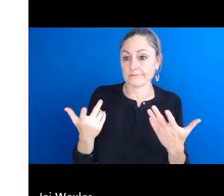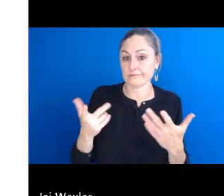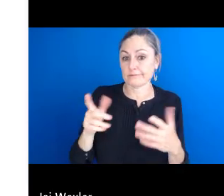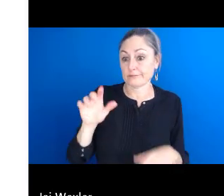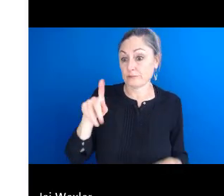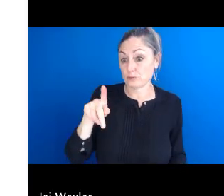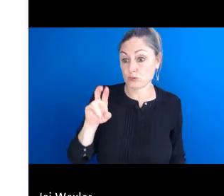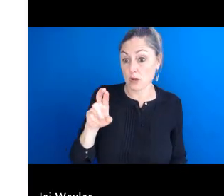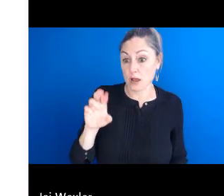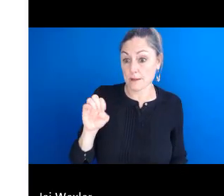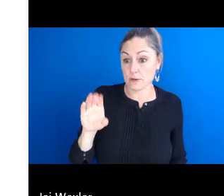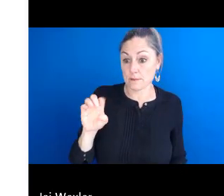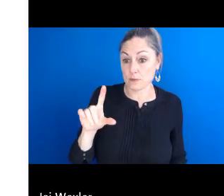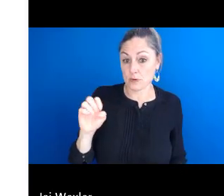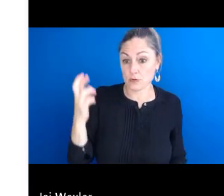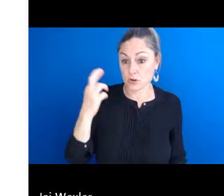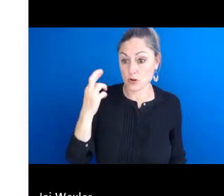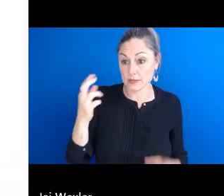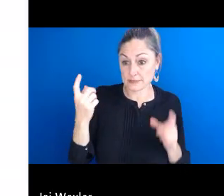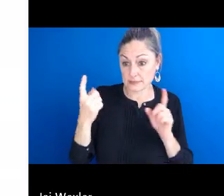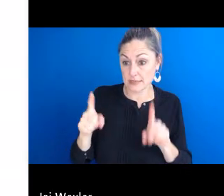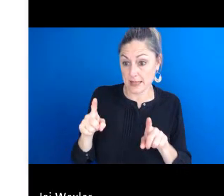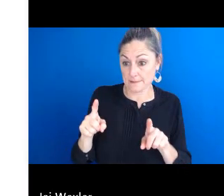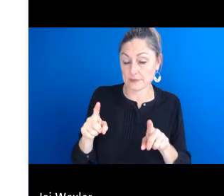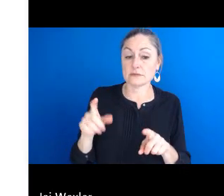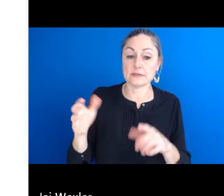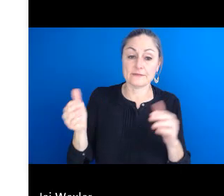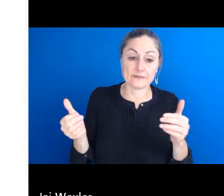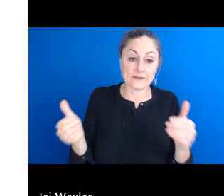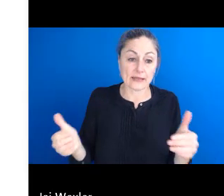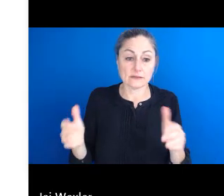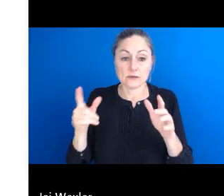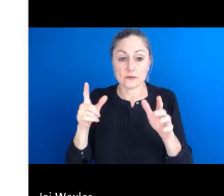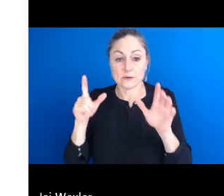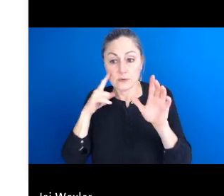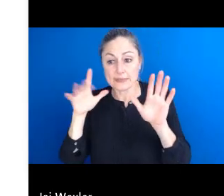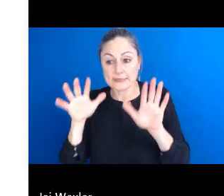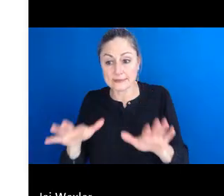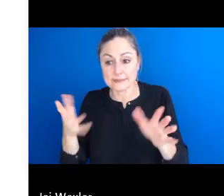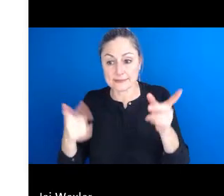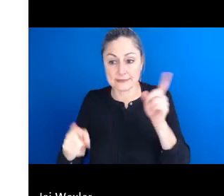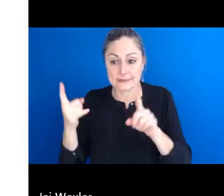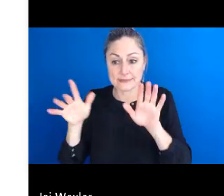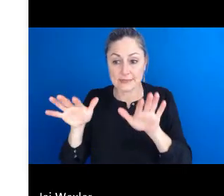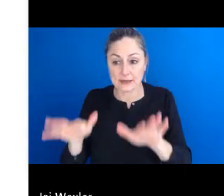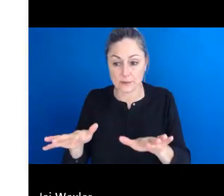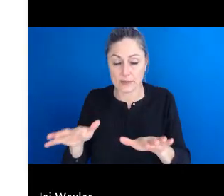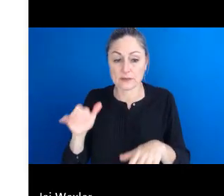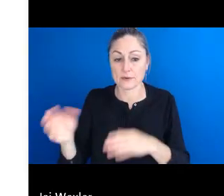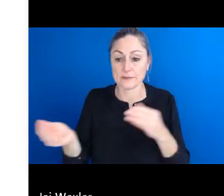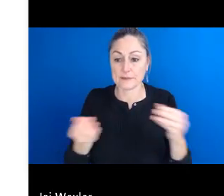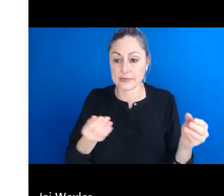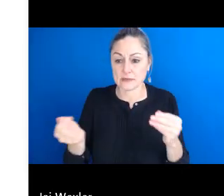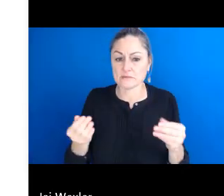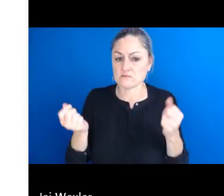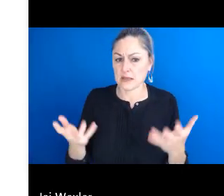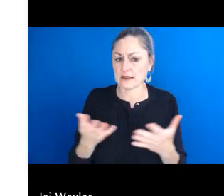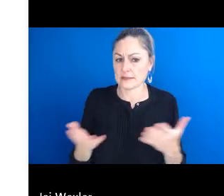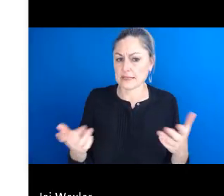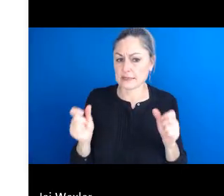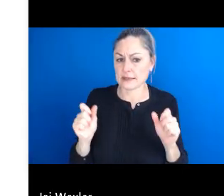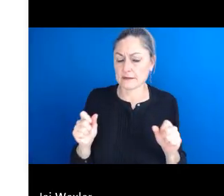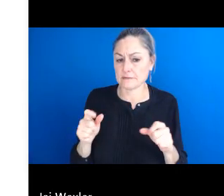found and the case advances, or if there's a settlement or a mediation, there's a number of things that can be achieved. It